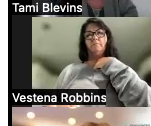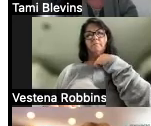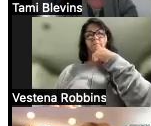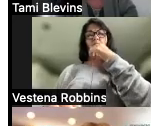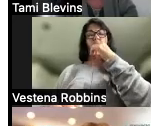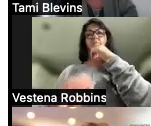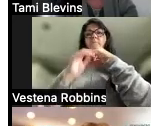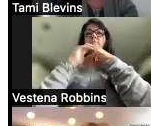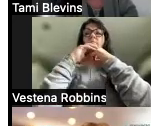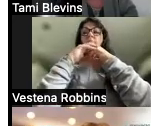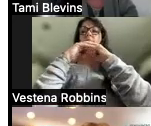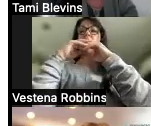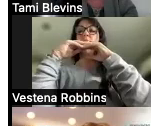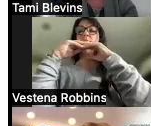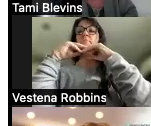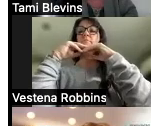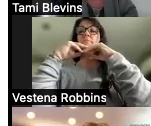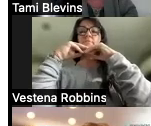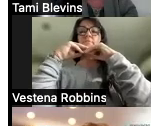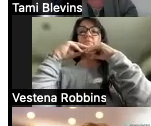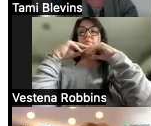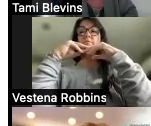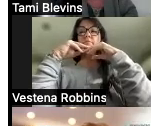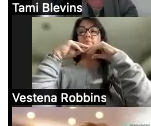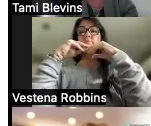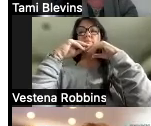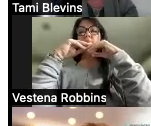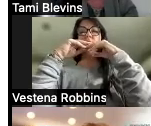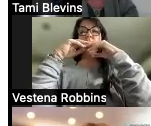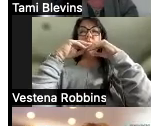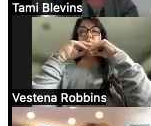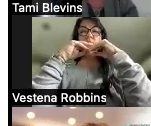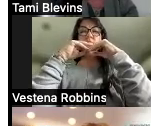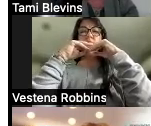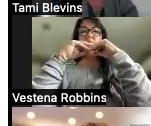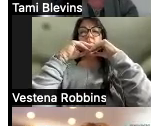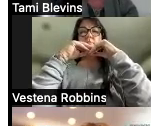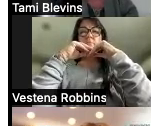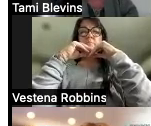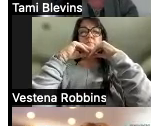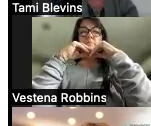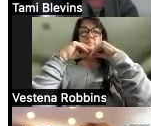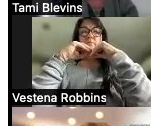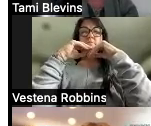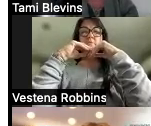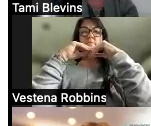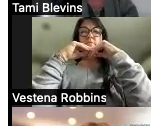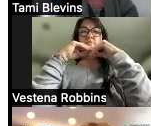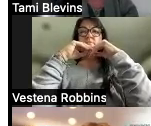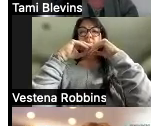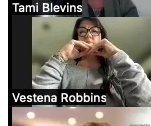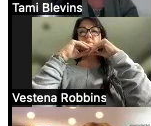assessment is to address those child behavioral health needs sooner. With the out-of-home care, we were really looking